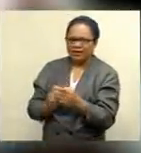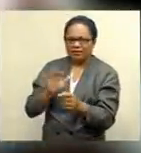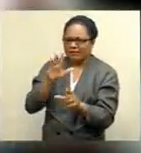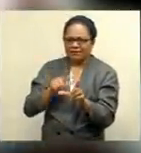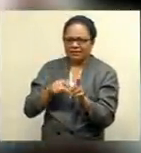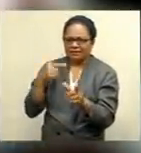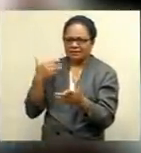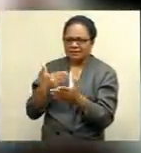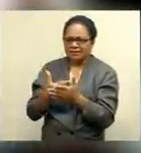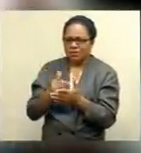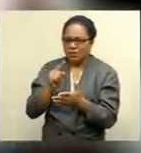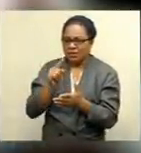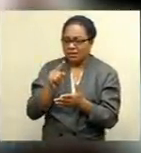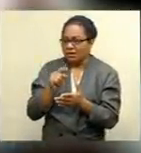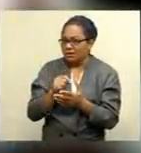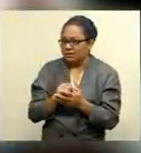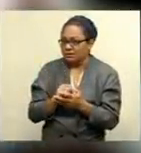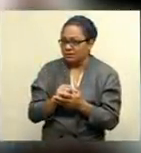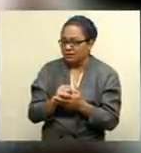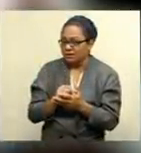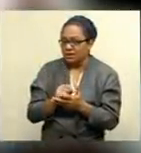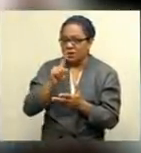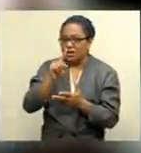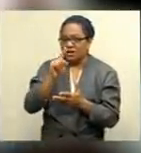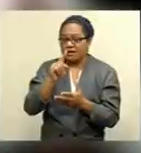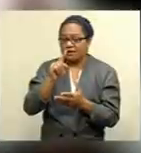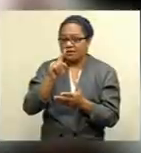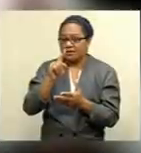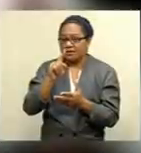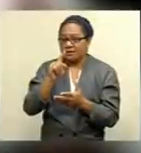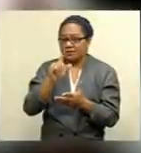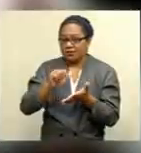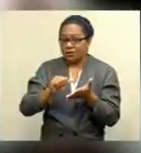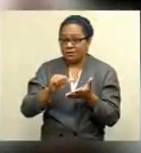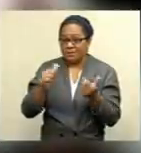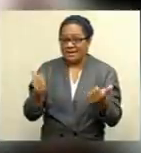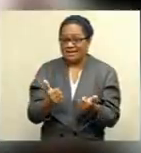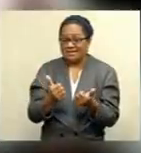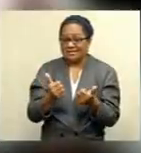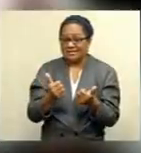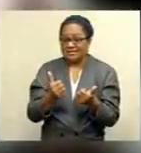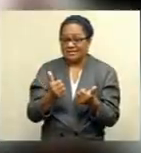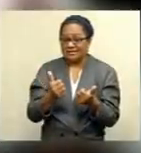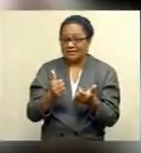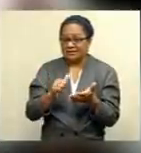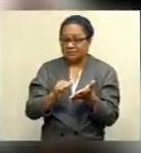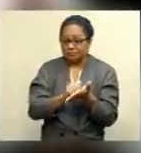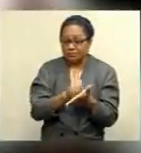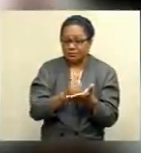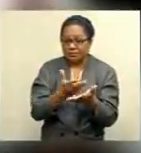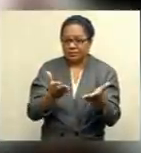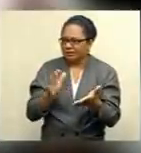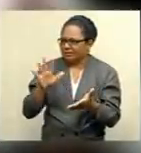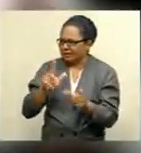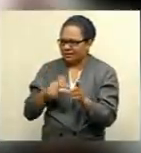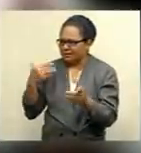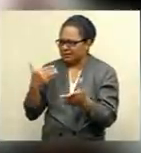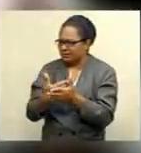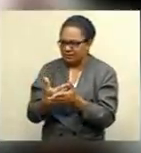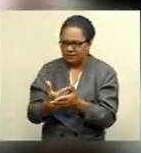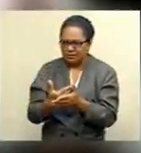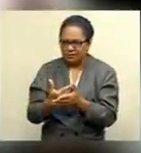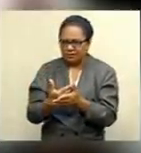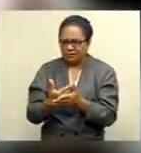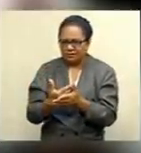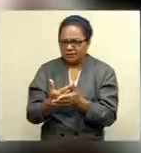1,000 publications. Is that entirely over the last 5 years, or are we looking at